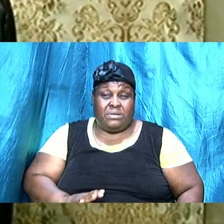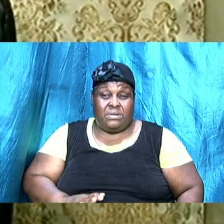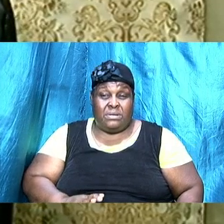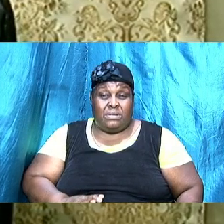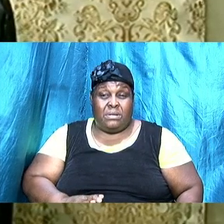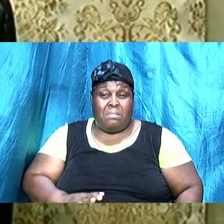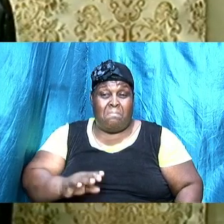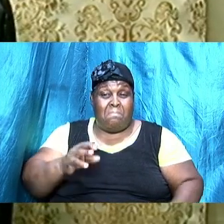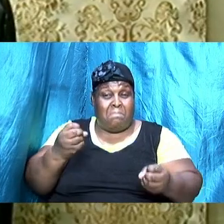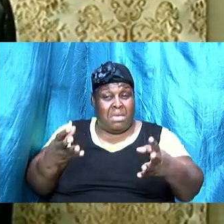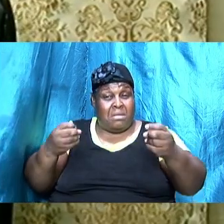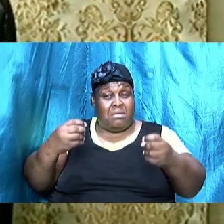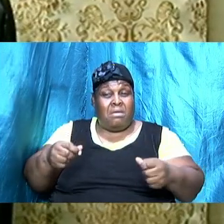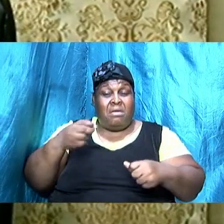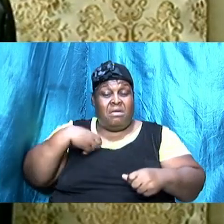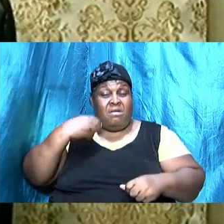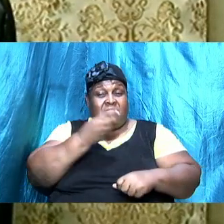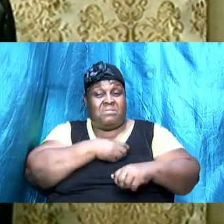hide him.